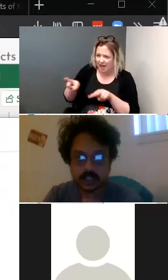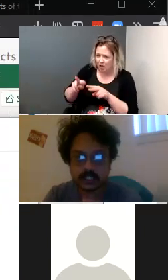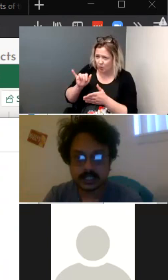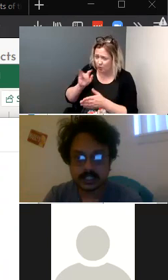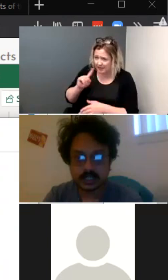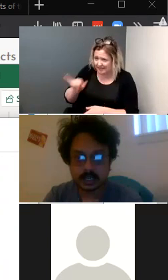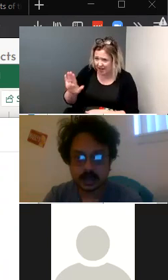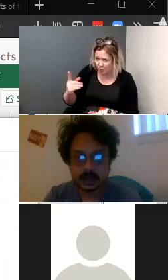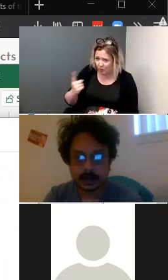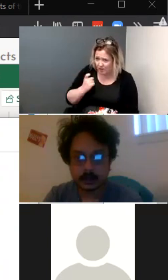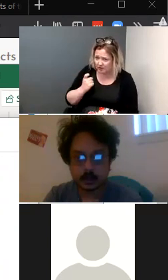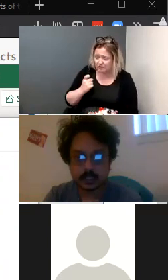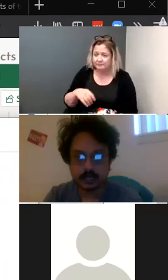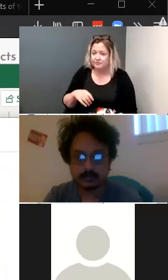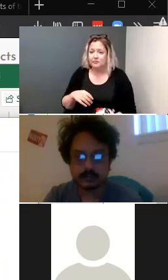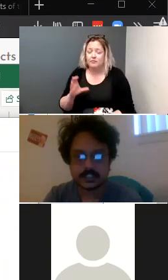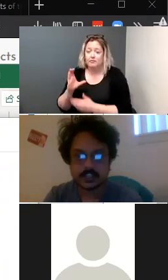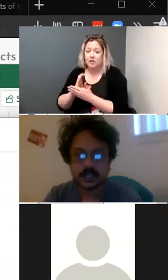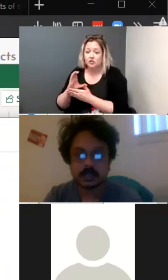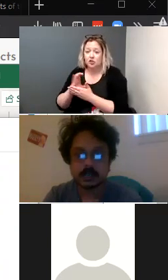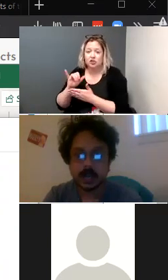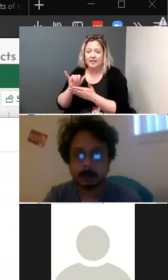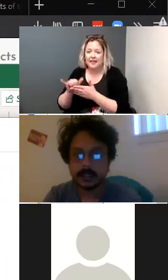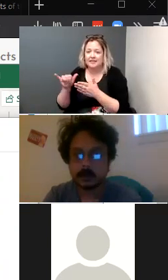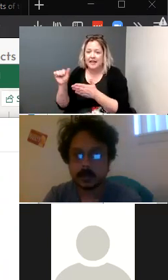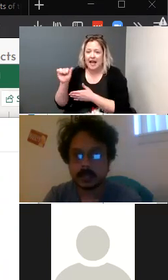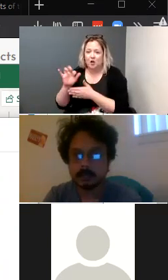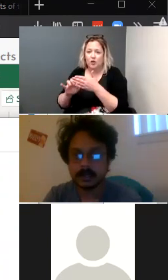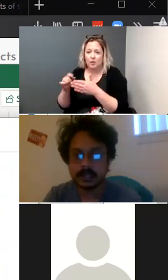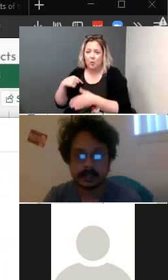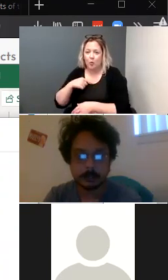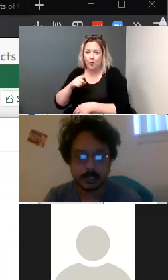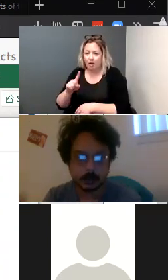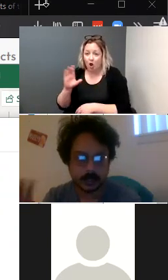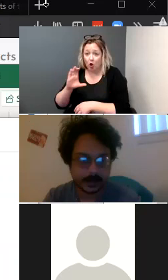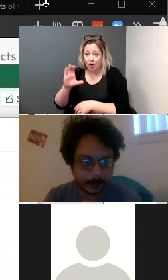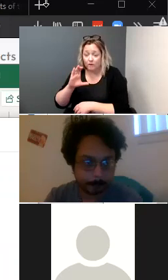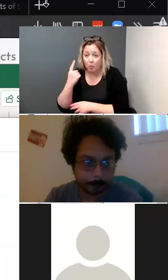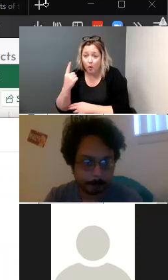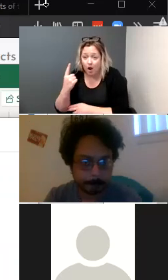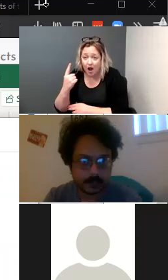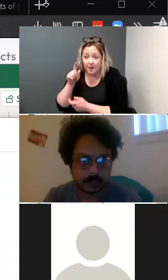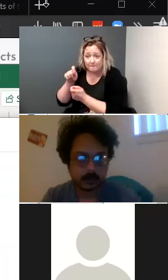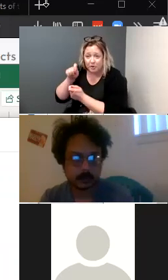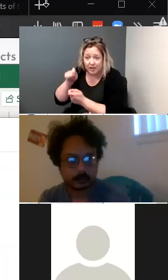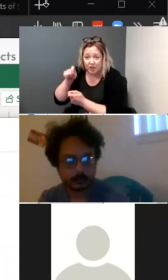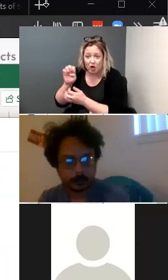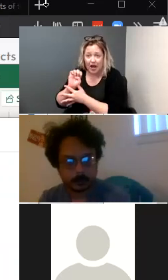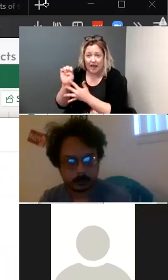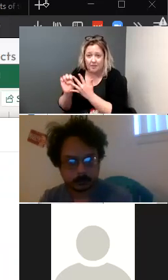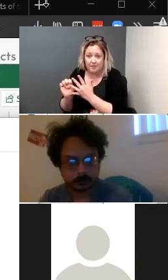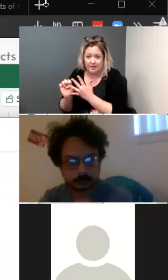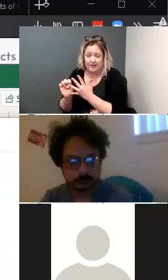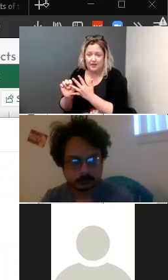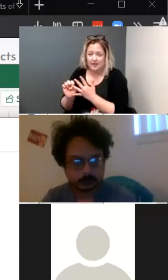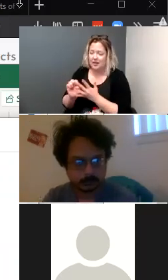So search is essentially an algorithm that we are searching a particular element in that particular array. I'm just